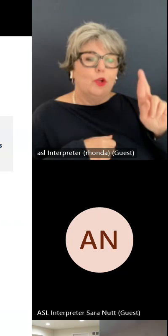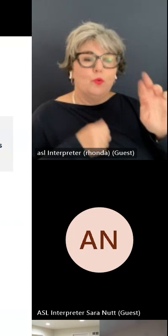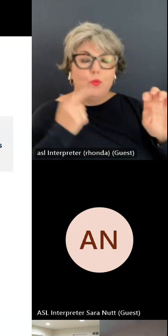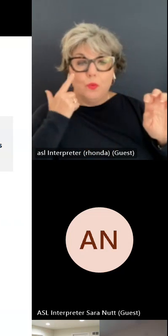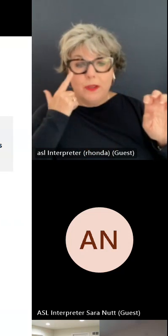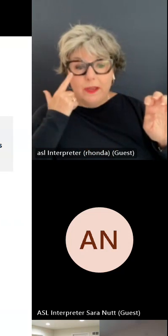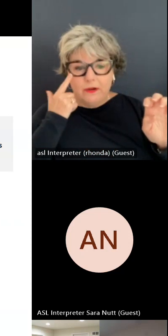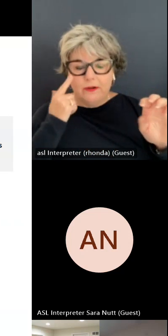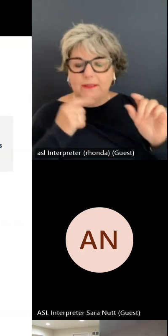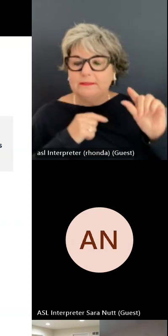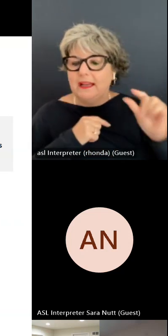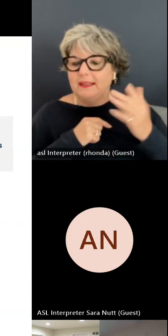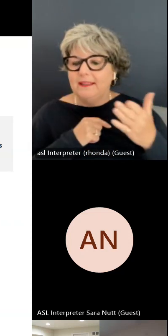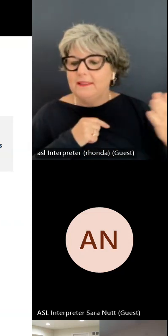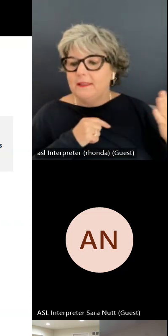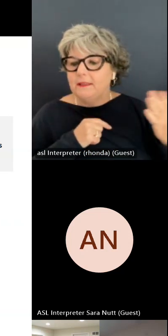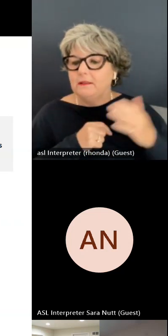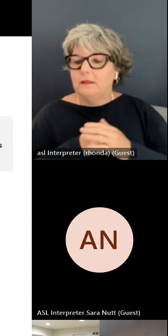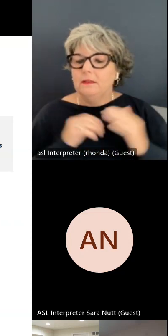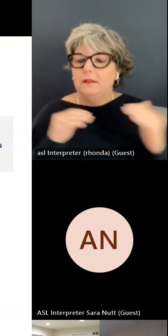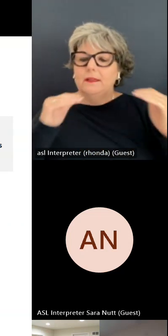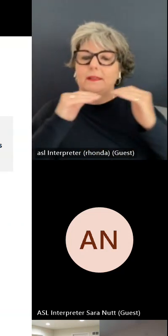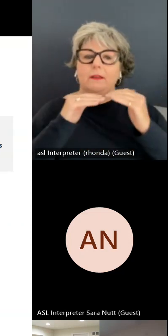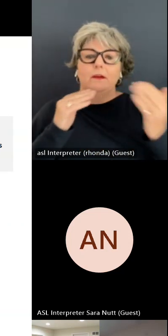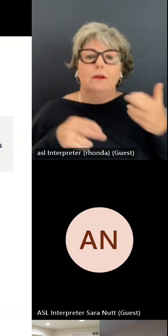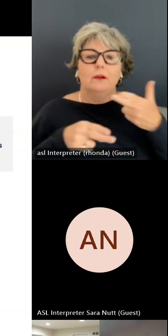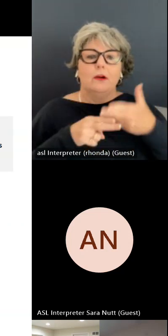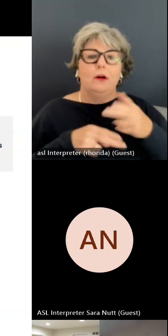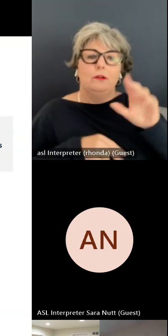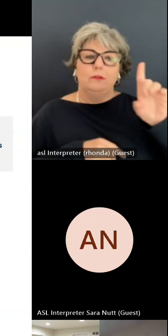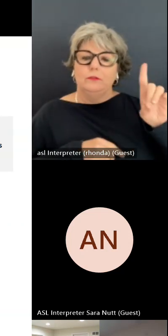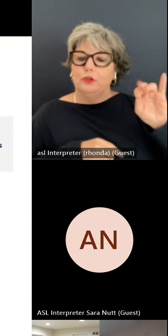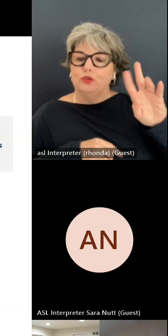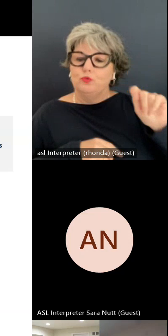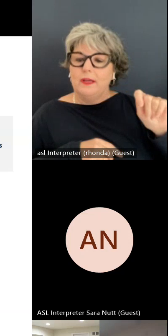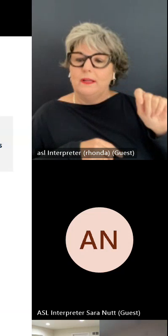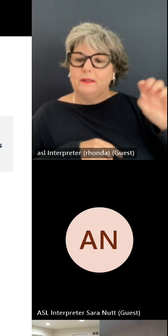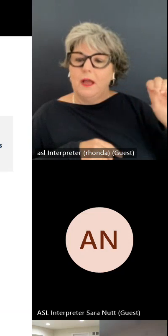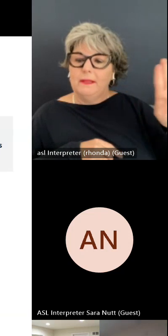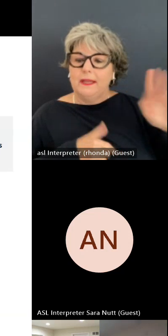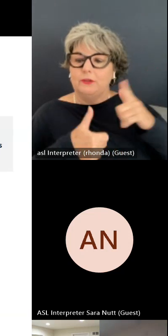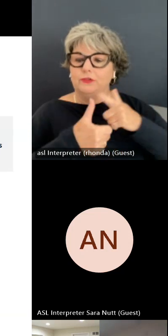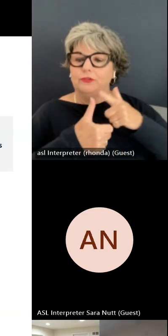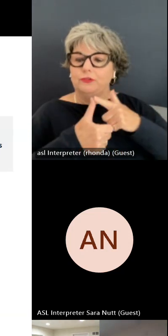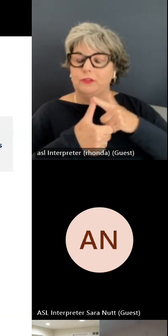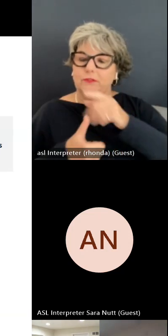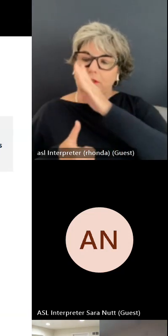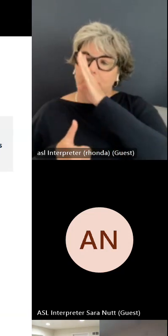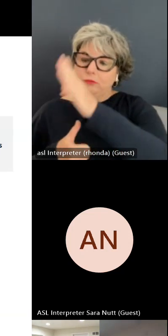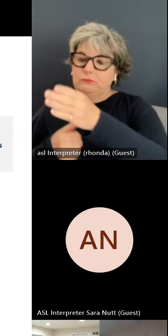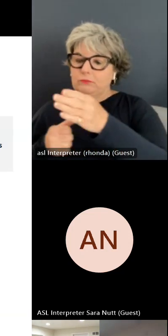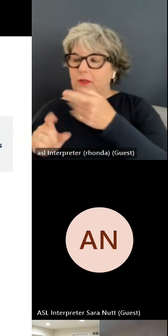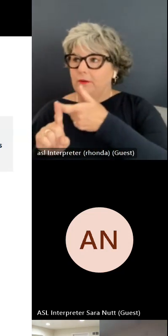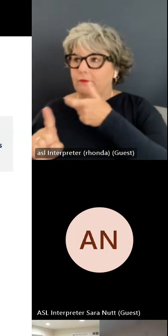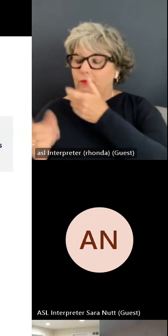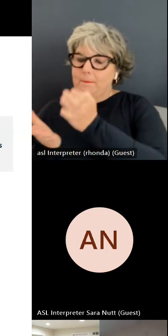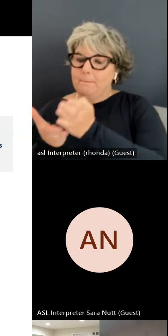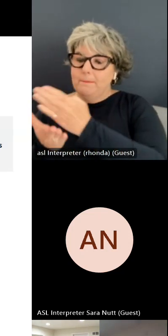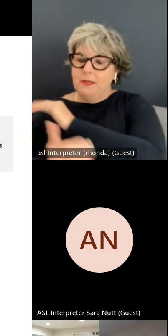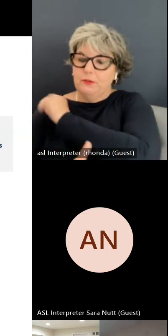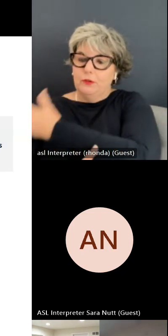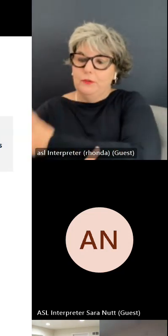and tiny thing. So that equals what's called your direct obligations, because it's going directly from budget